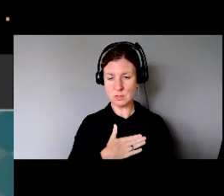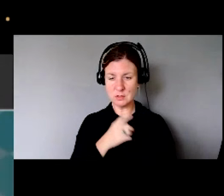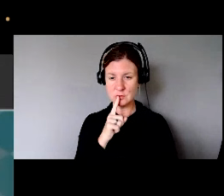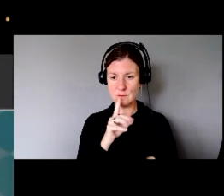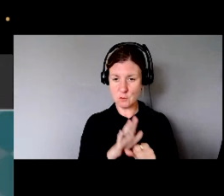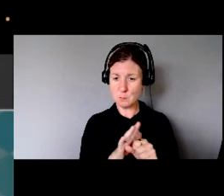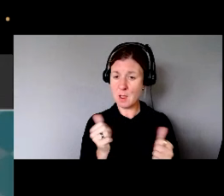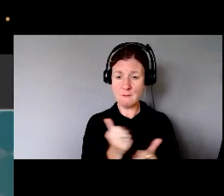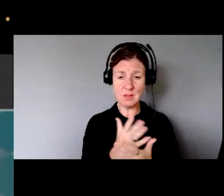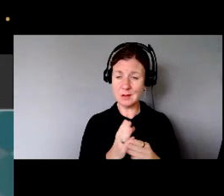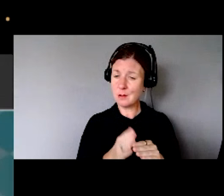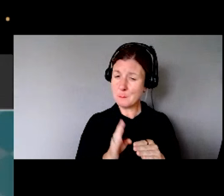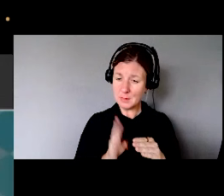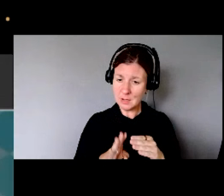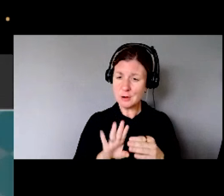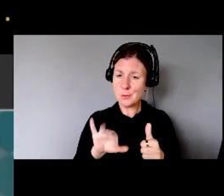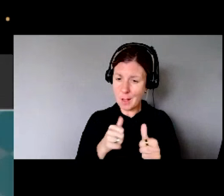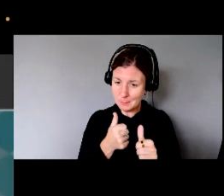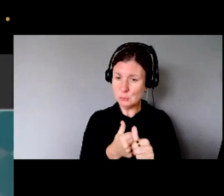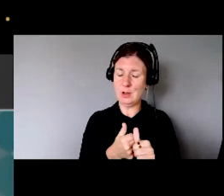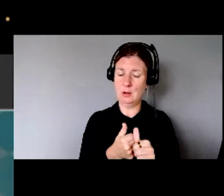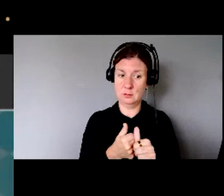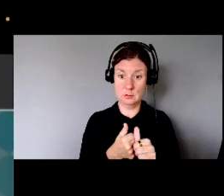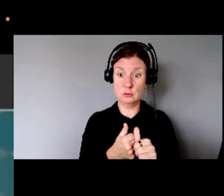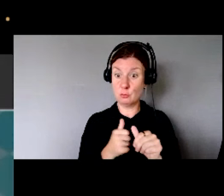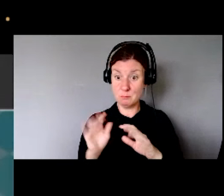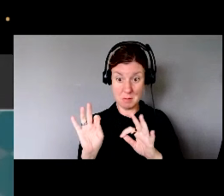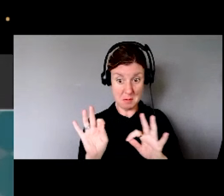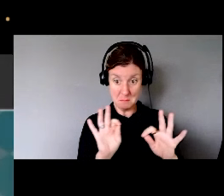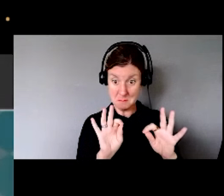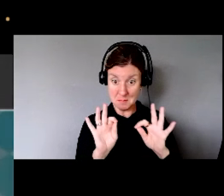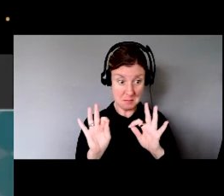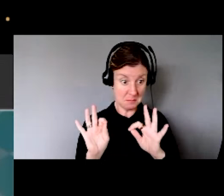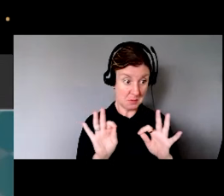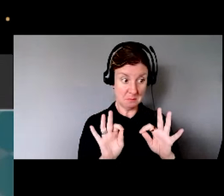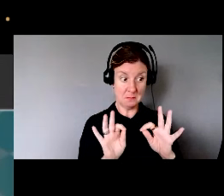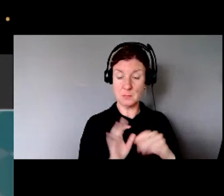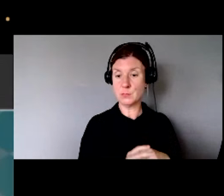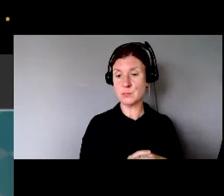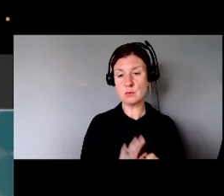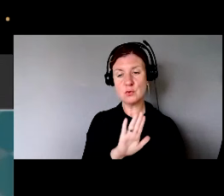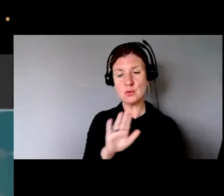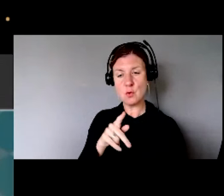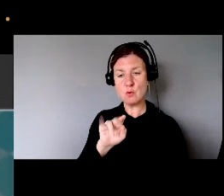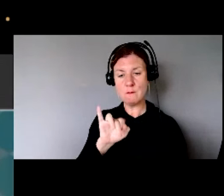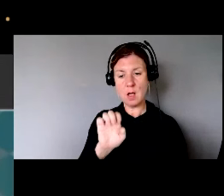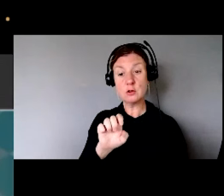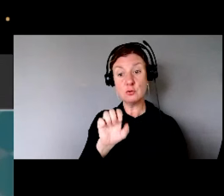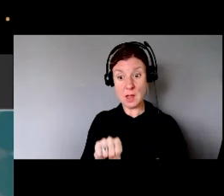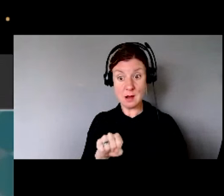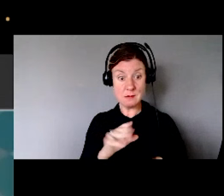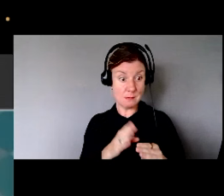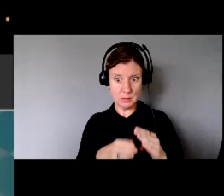is complete or up to date. You can complete or update your artist profile by clicking on